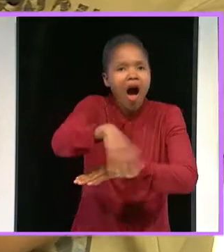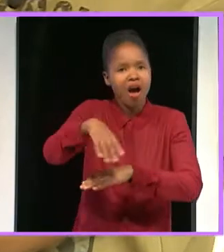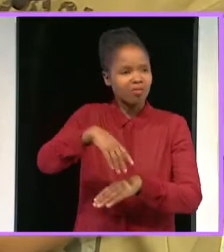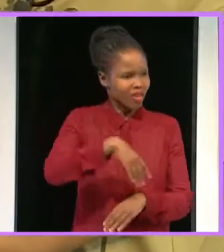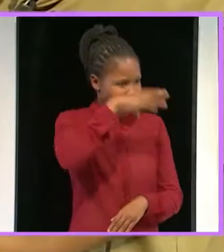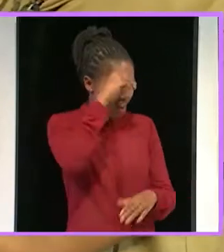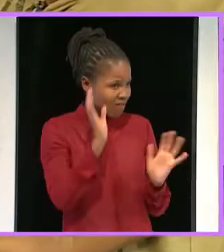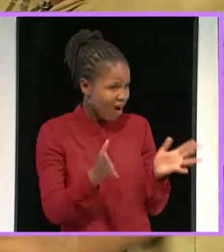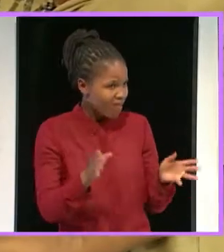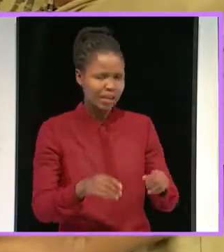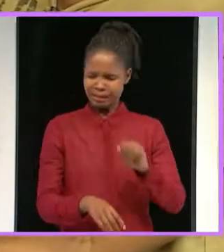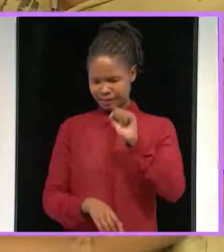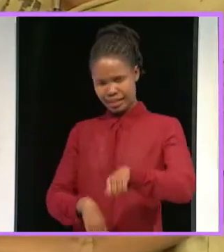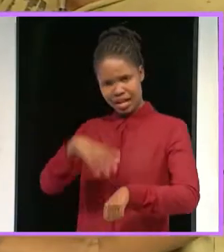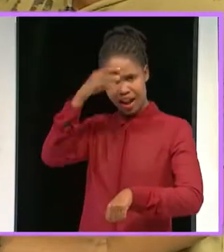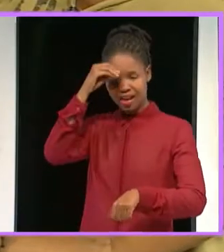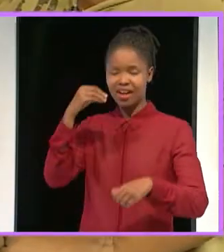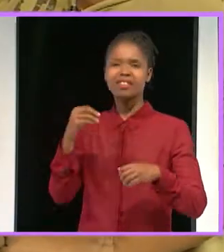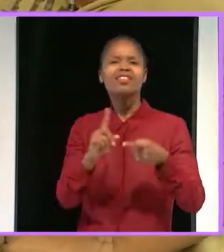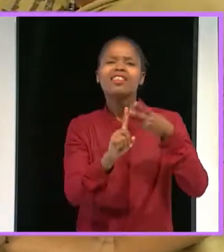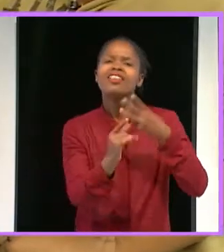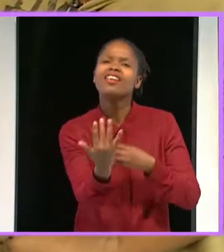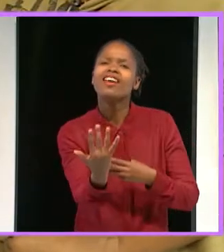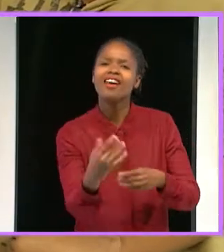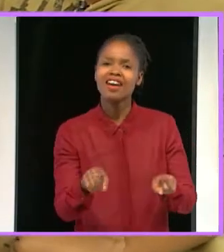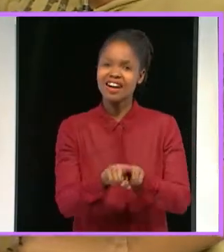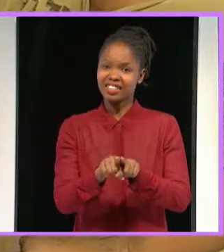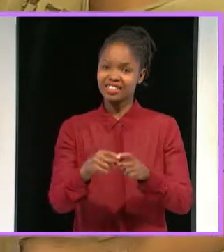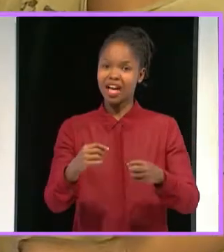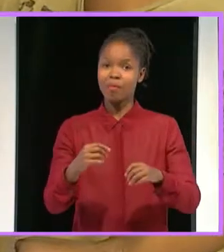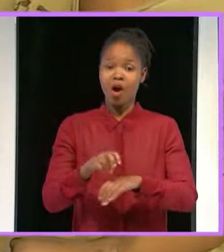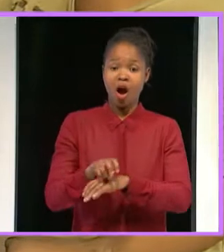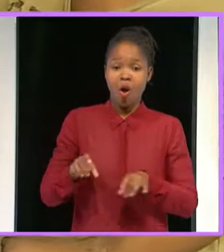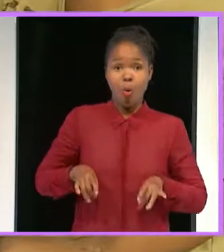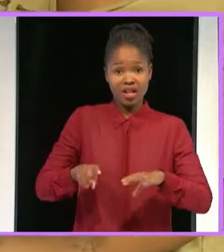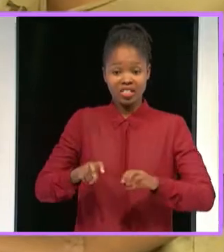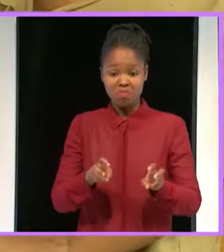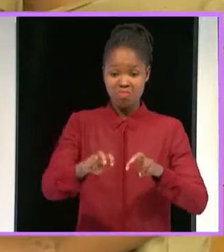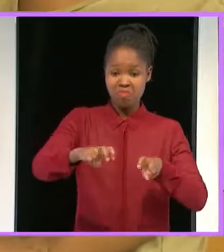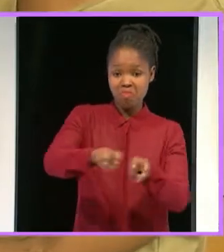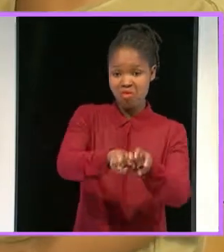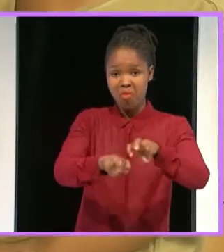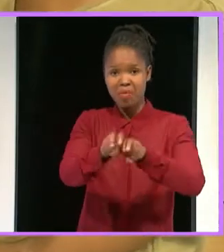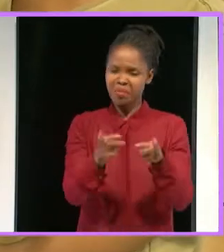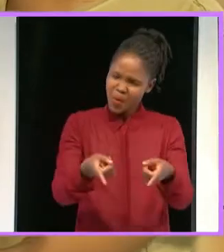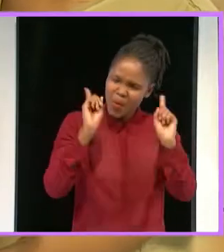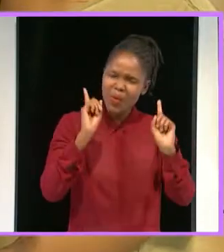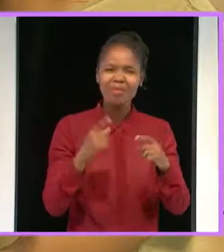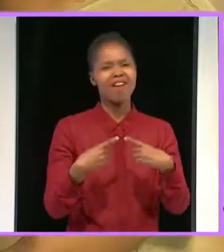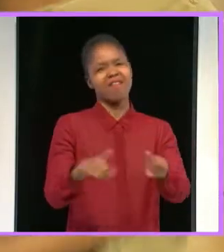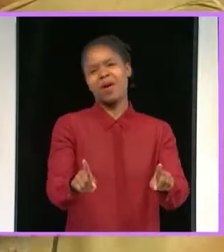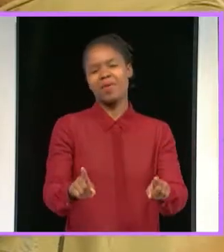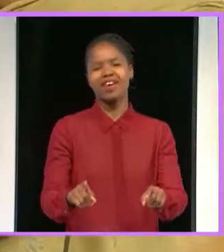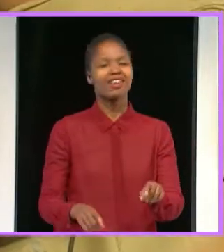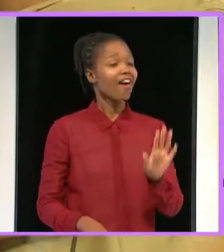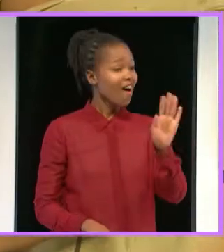you learn? I've learned that the sound that they make when they bump into each other is nothing to do with violence. It's not violence. No, it's not violence.